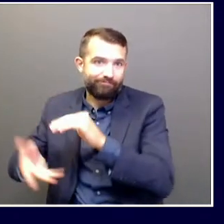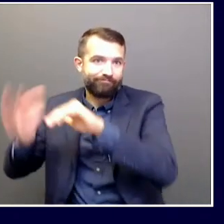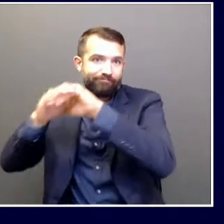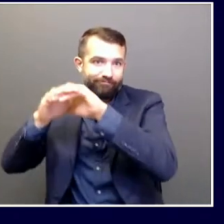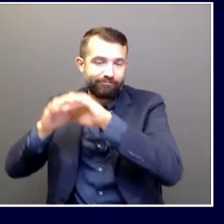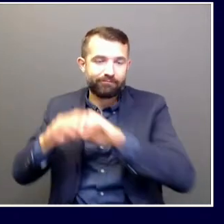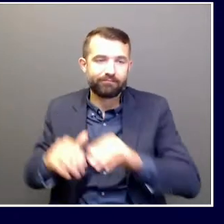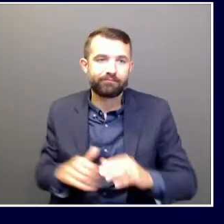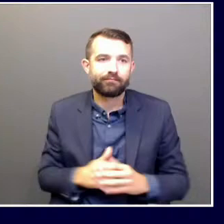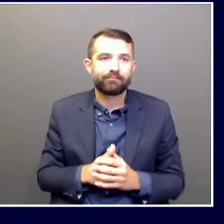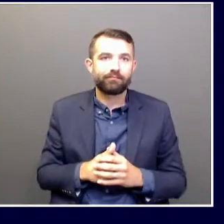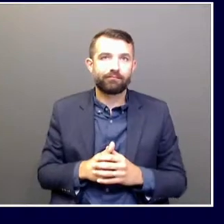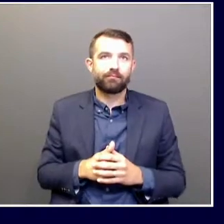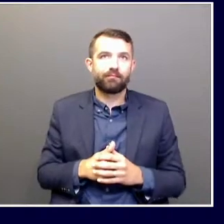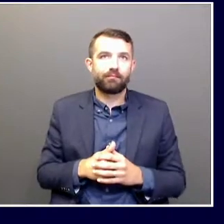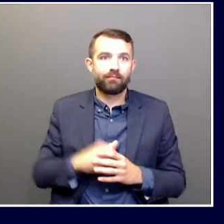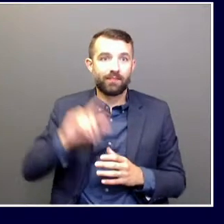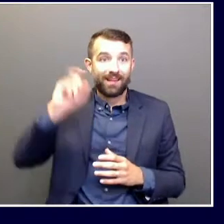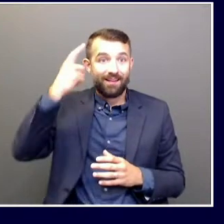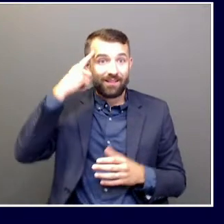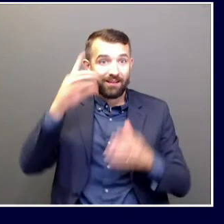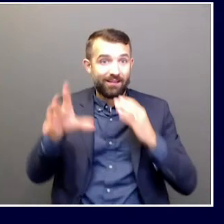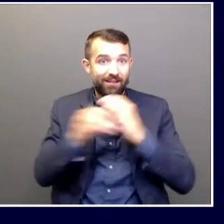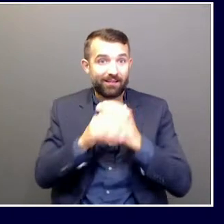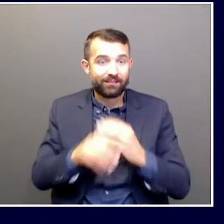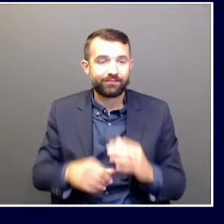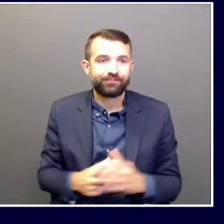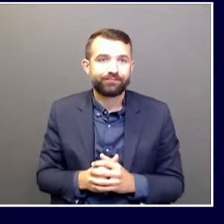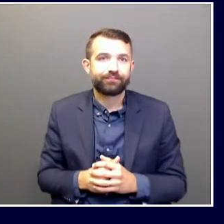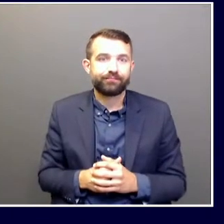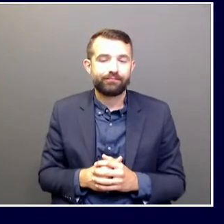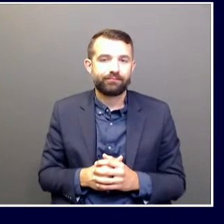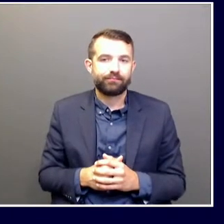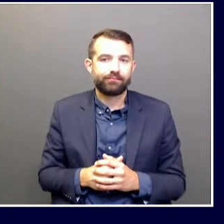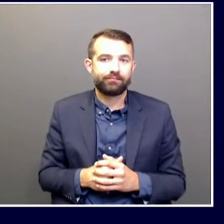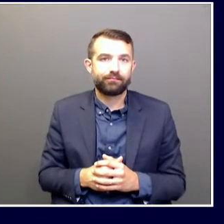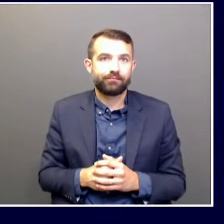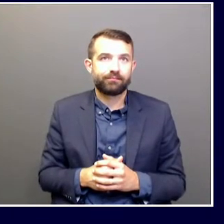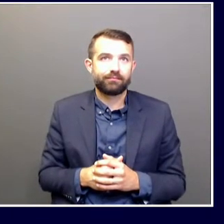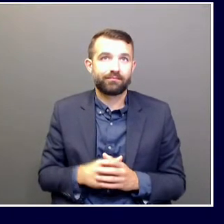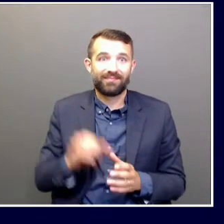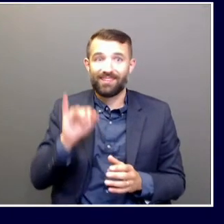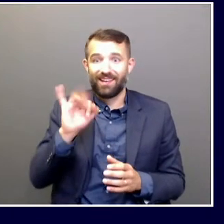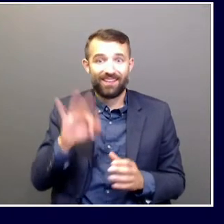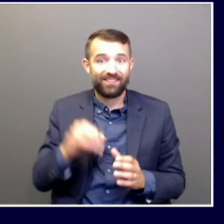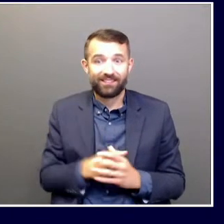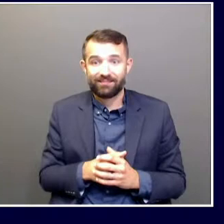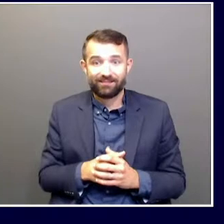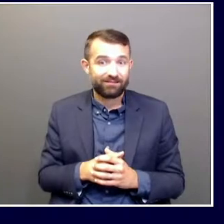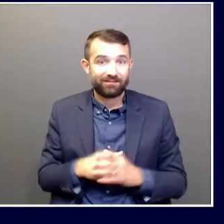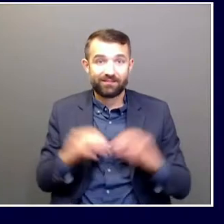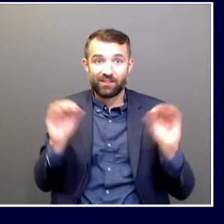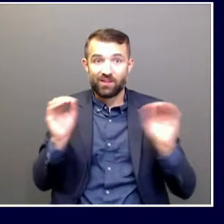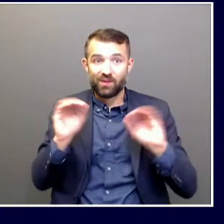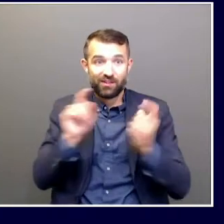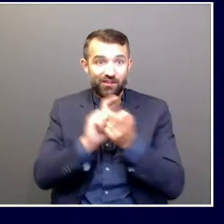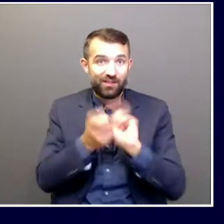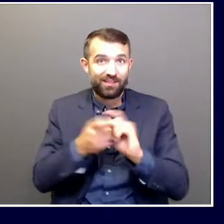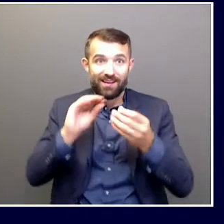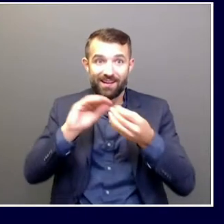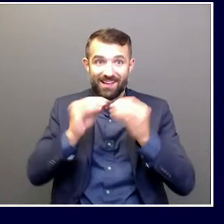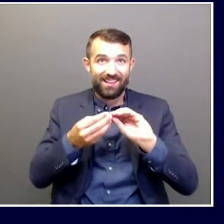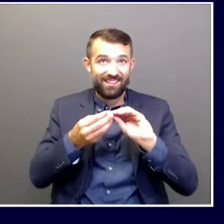I'll just add, obviously, what's at stake as well, if things don't change for the better soon, is the education and well-being of our